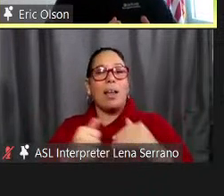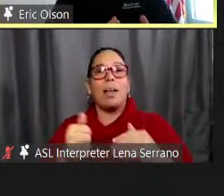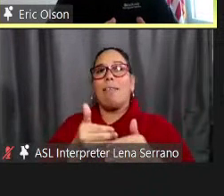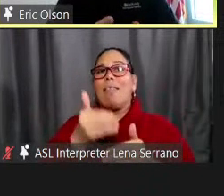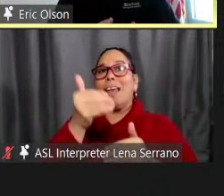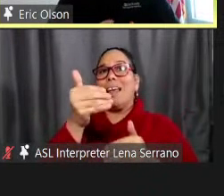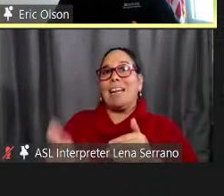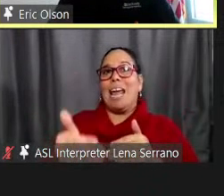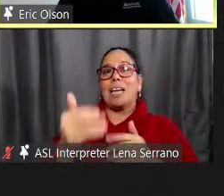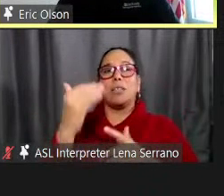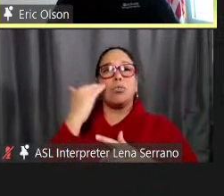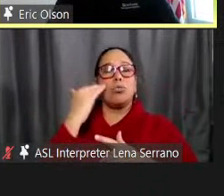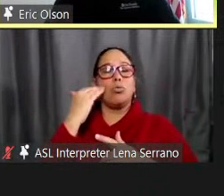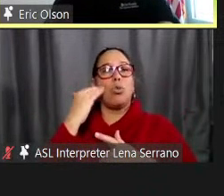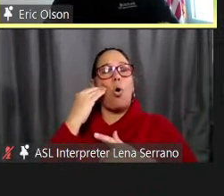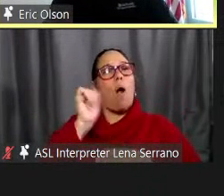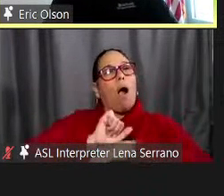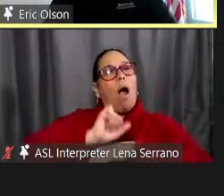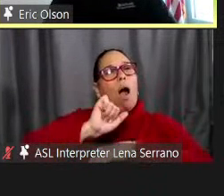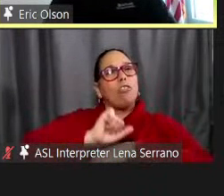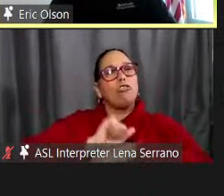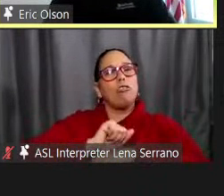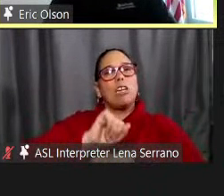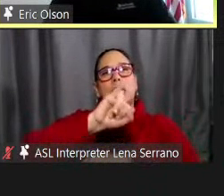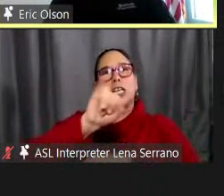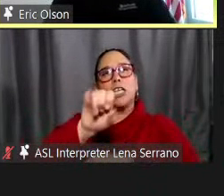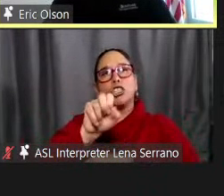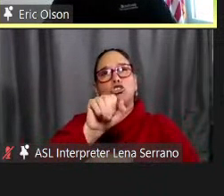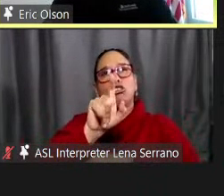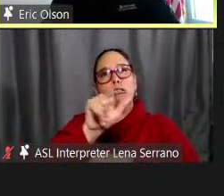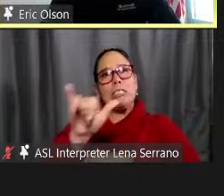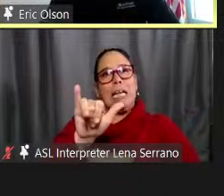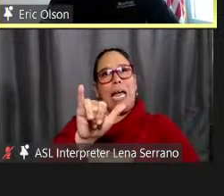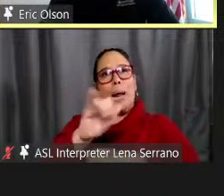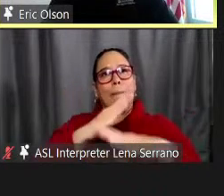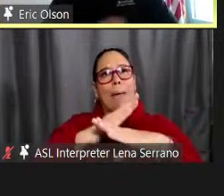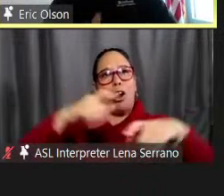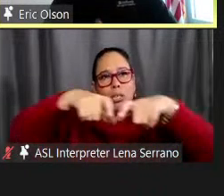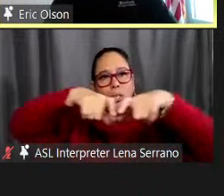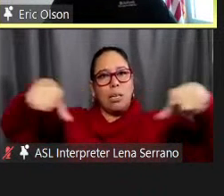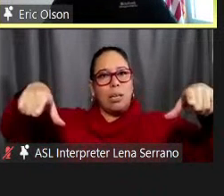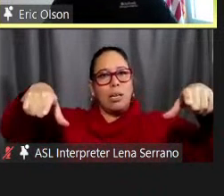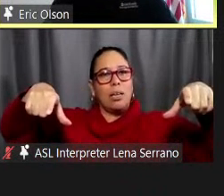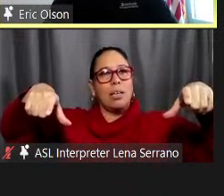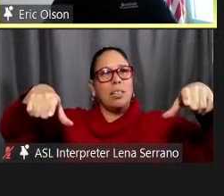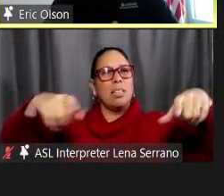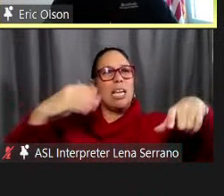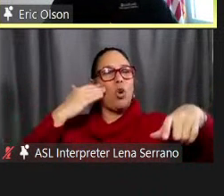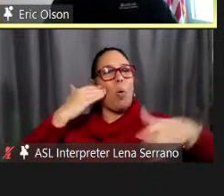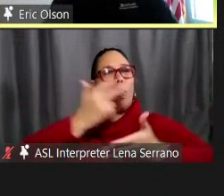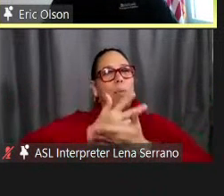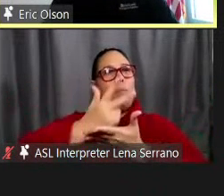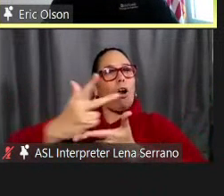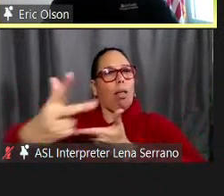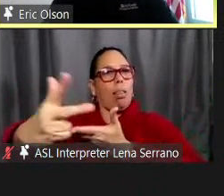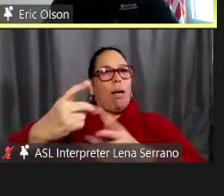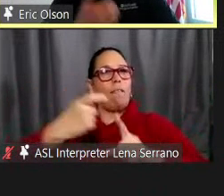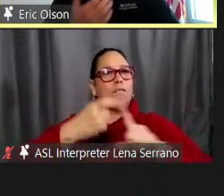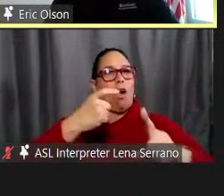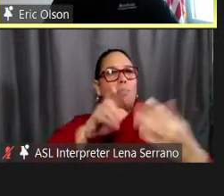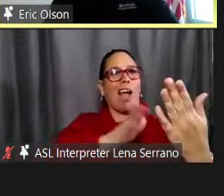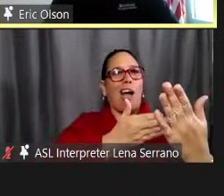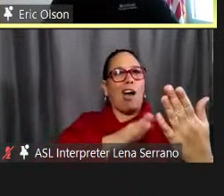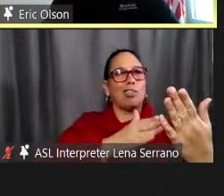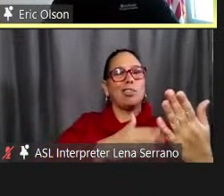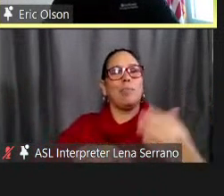of concrete jersey barriers that protected the concert venue from the parking lot. They sprinted to those barriers about 30, 40 feet away, got